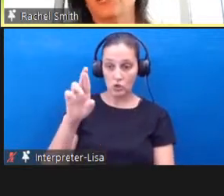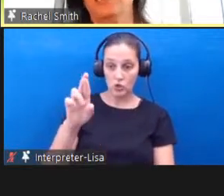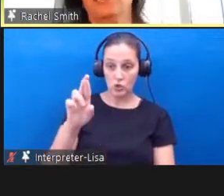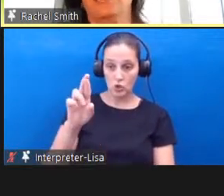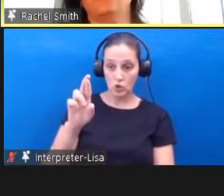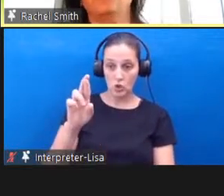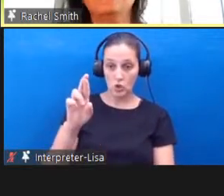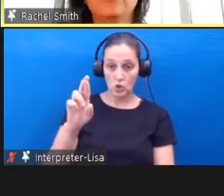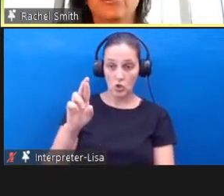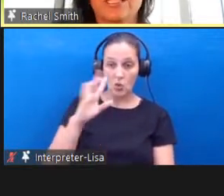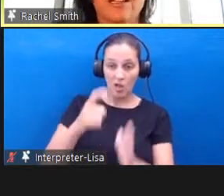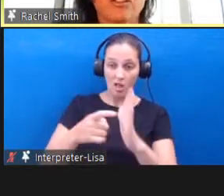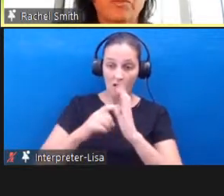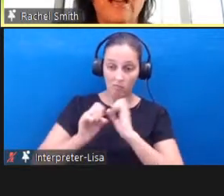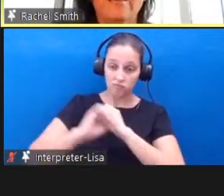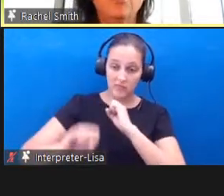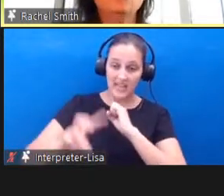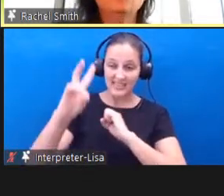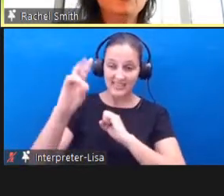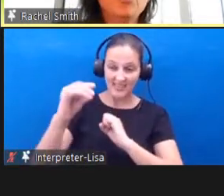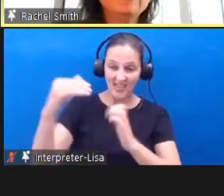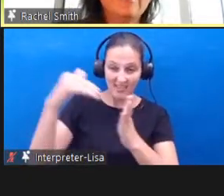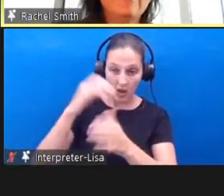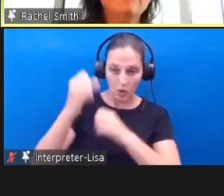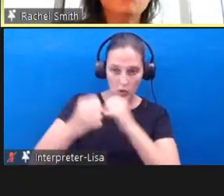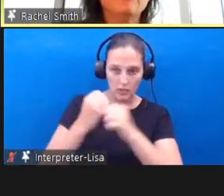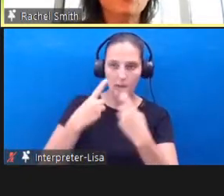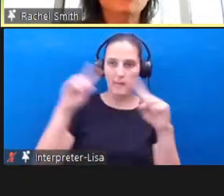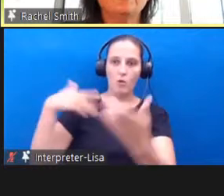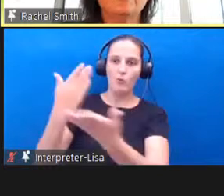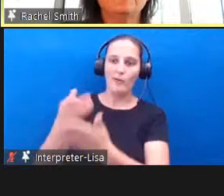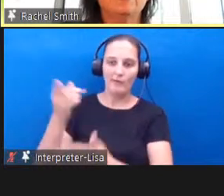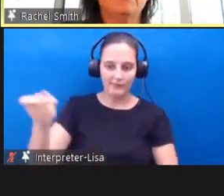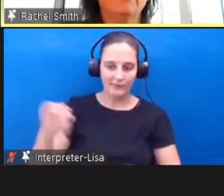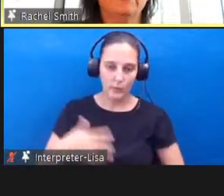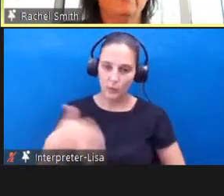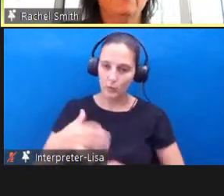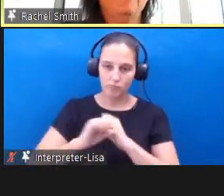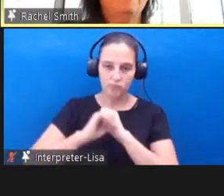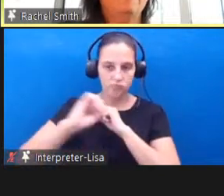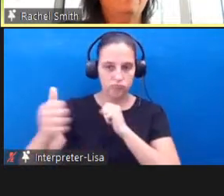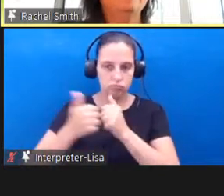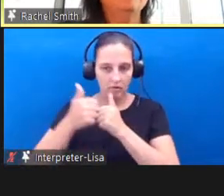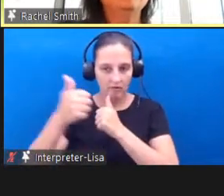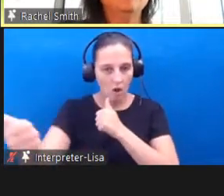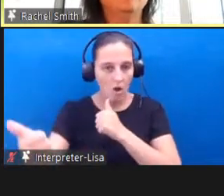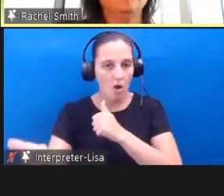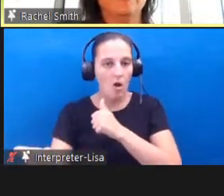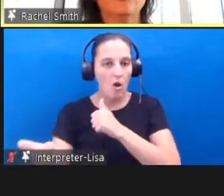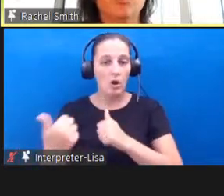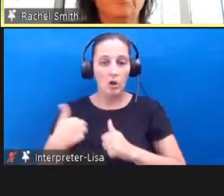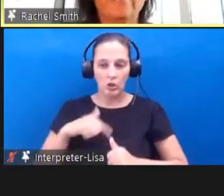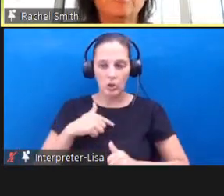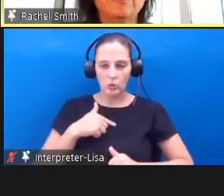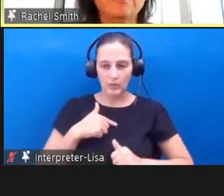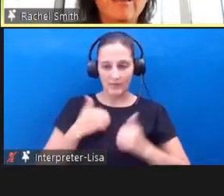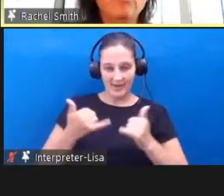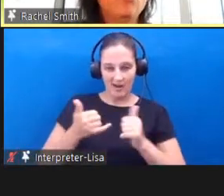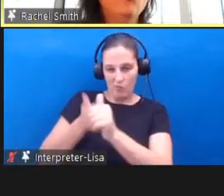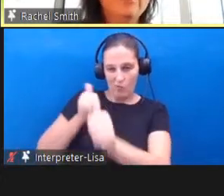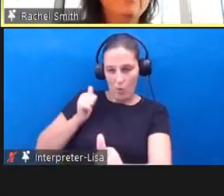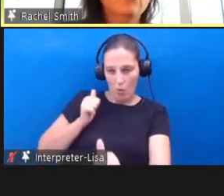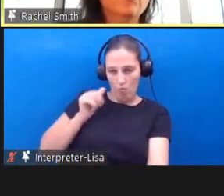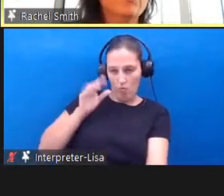70,000 years to get to the nearest exoplanet. So we only have this remote sensing ability to see these exoplanets. And